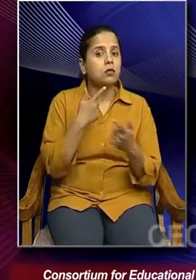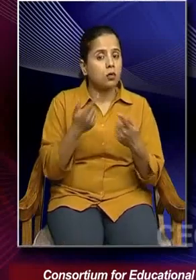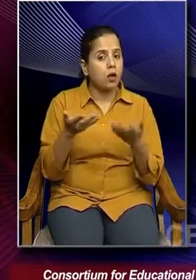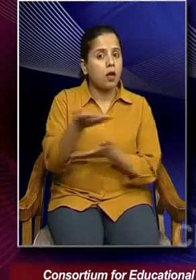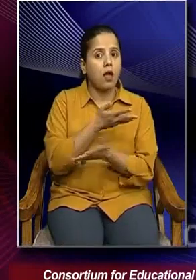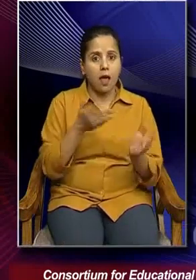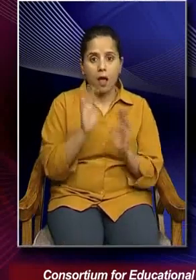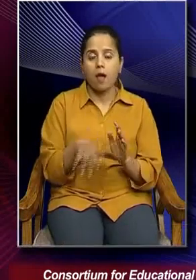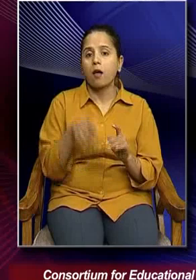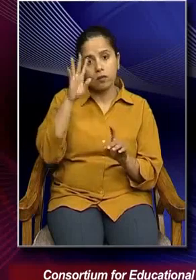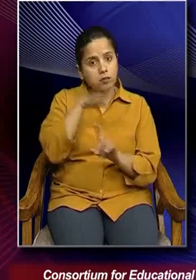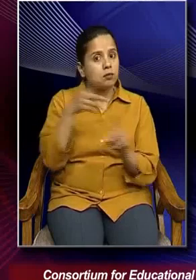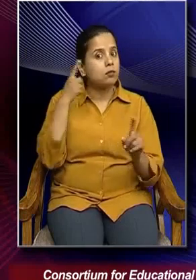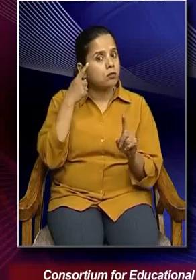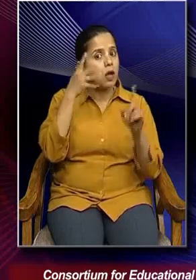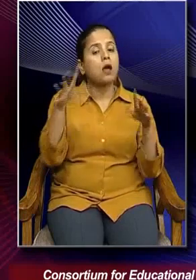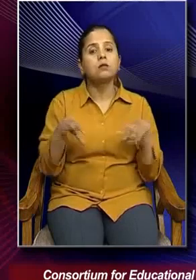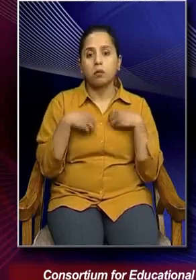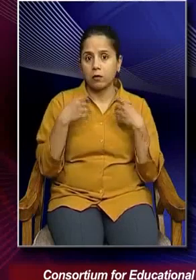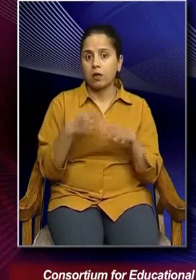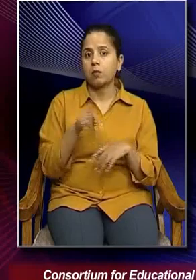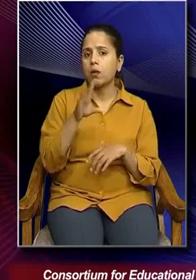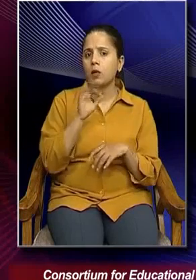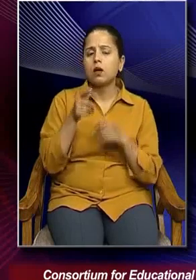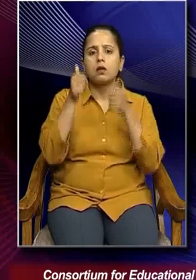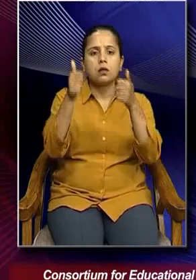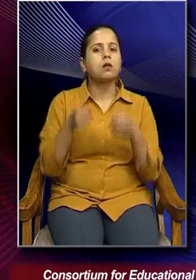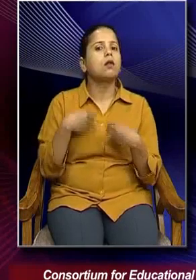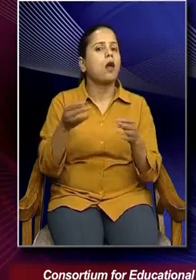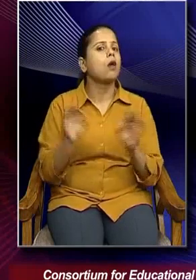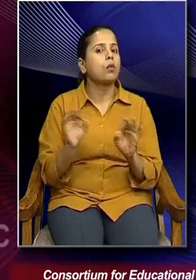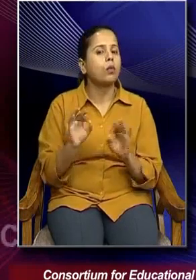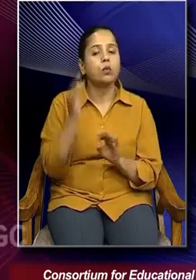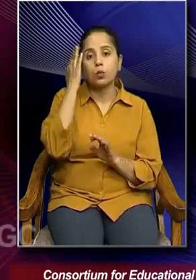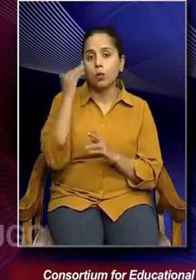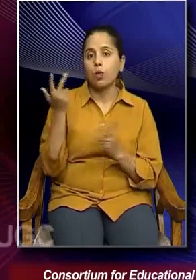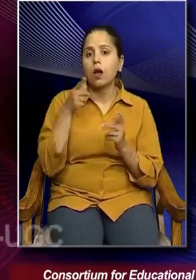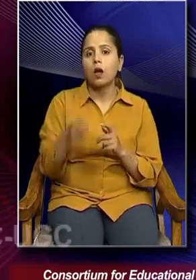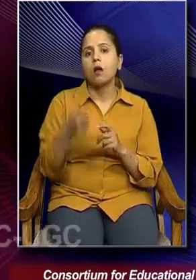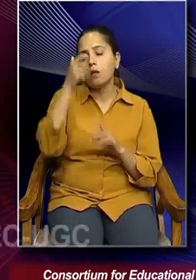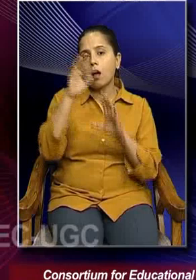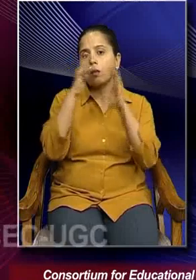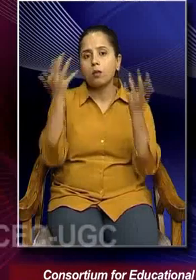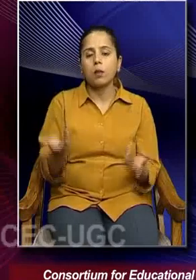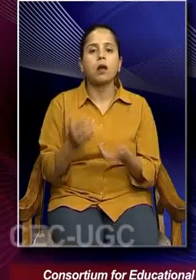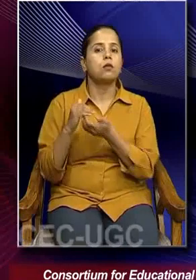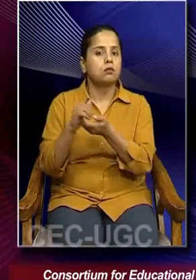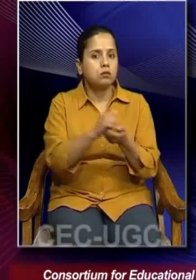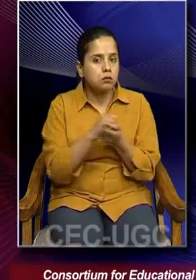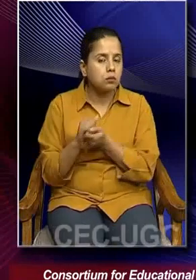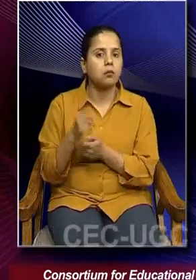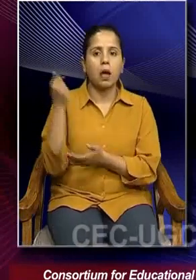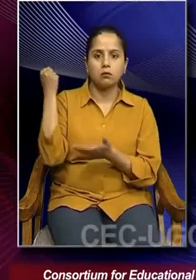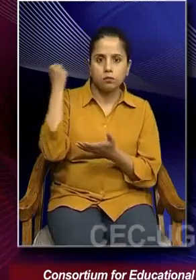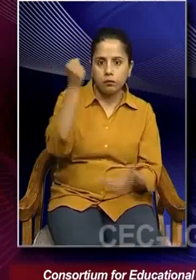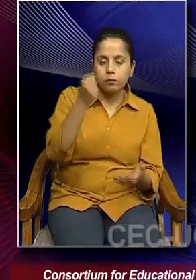was adopted. But that was not really giving results on the ground, partly because the issues of global partnership, funding,